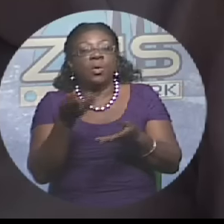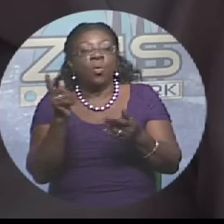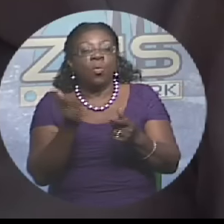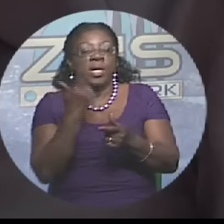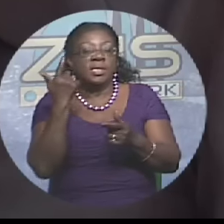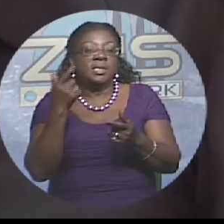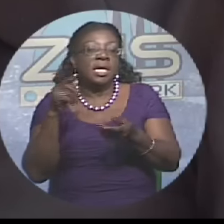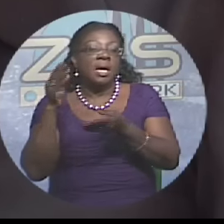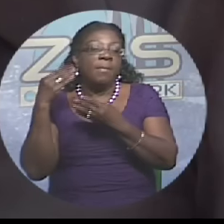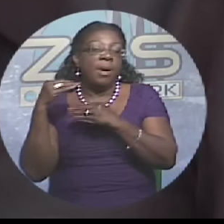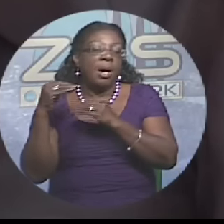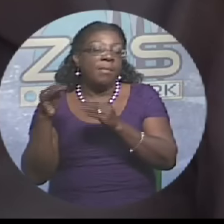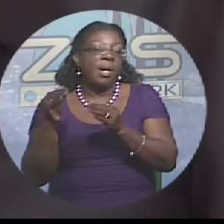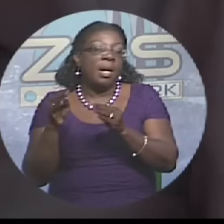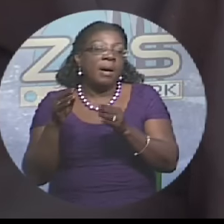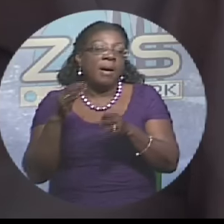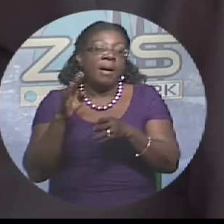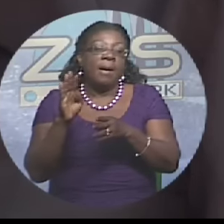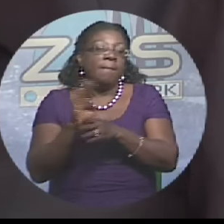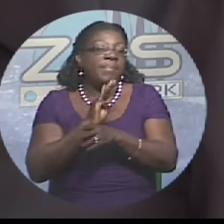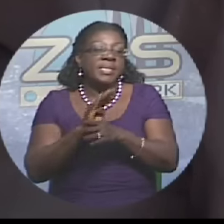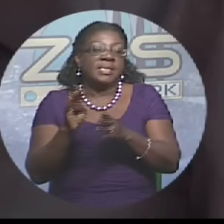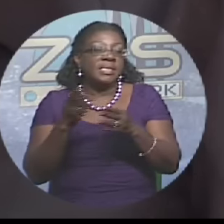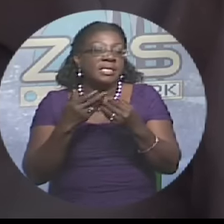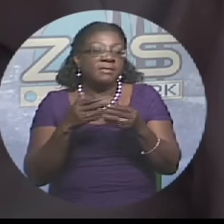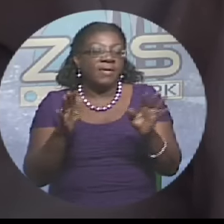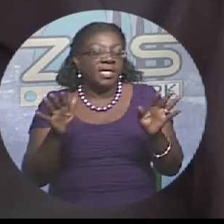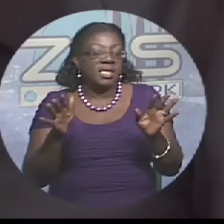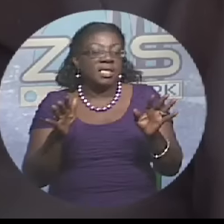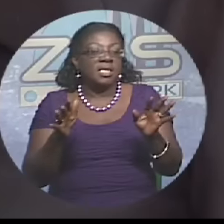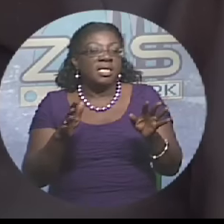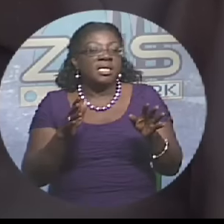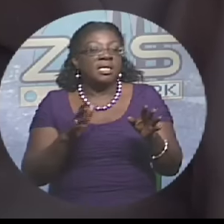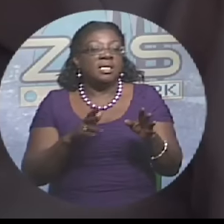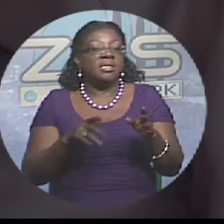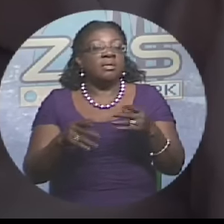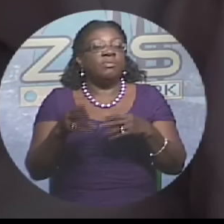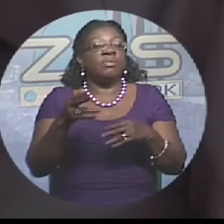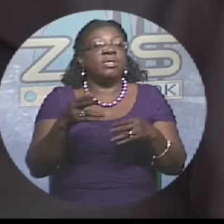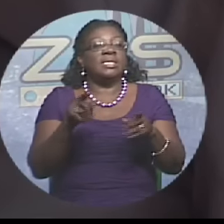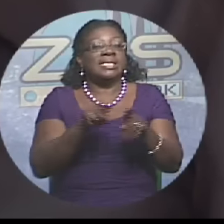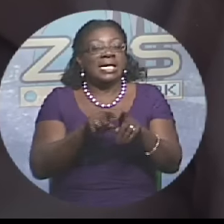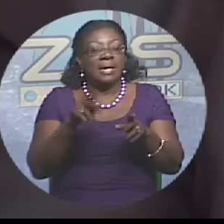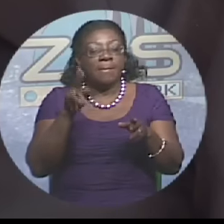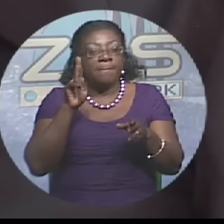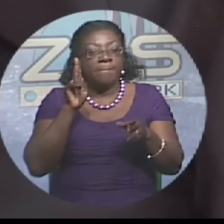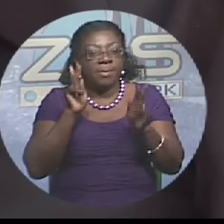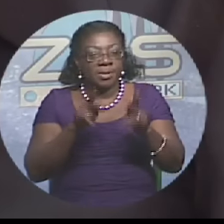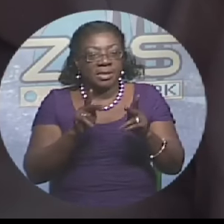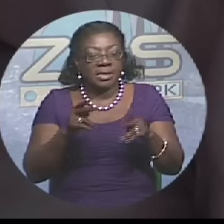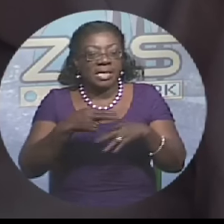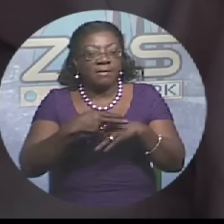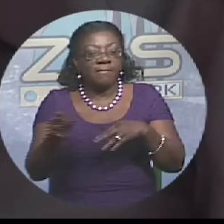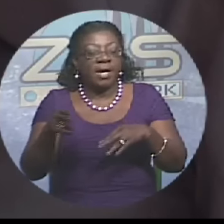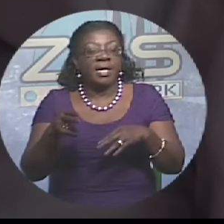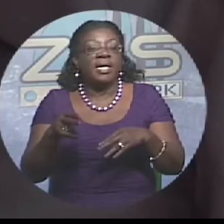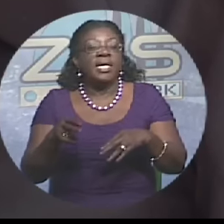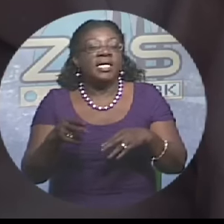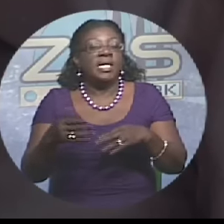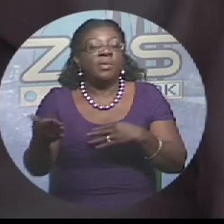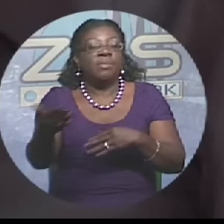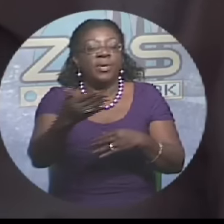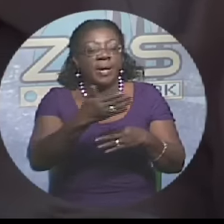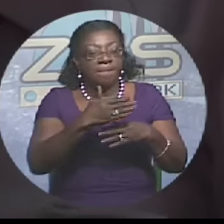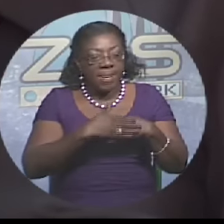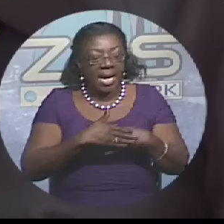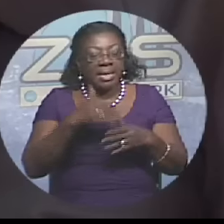the liquidation is complete, these same 2,000 employees who are made redundant will be re-employed by Bahama, because they have already been trained.